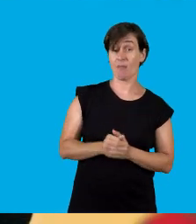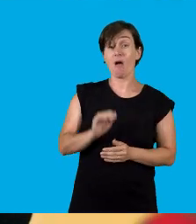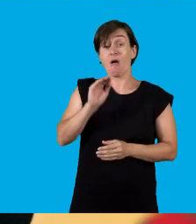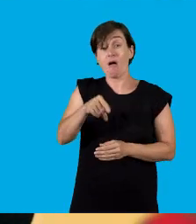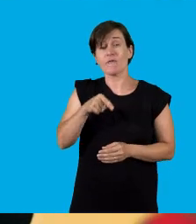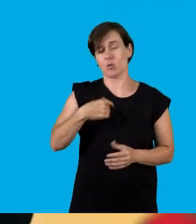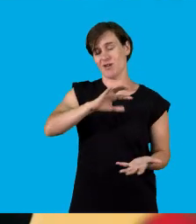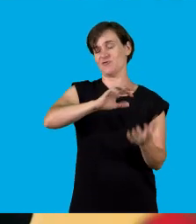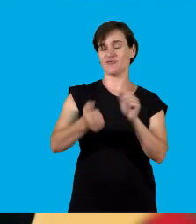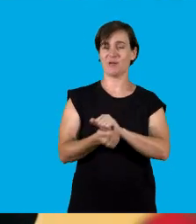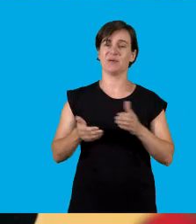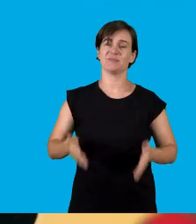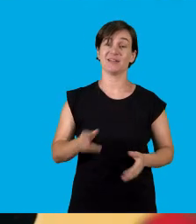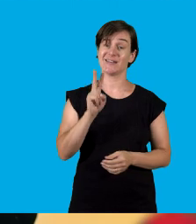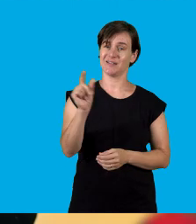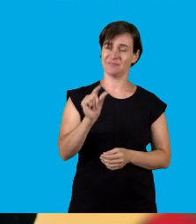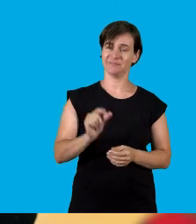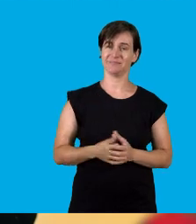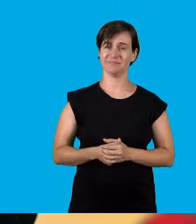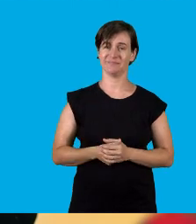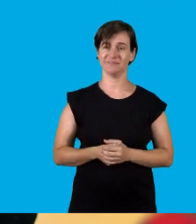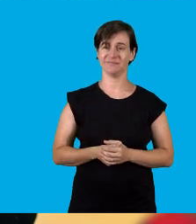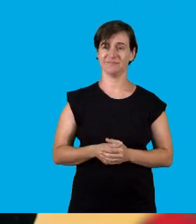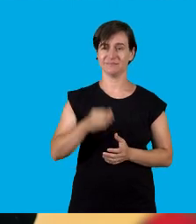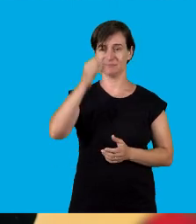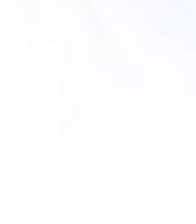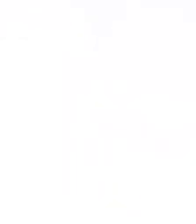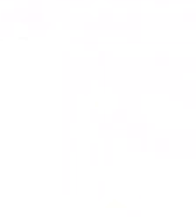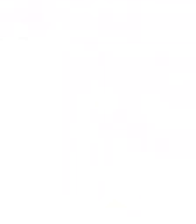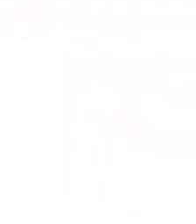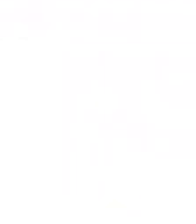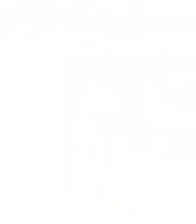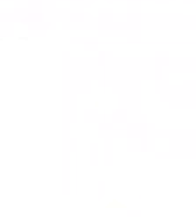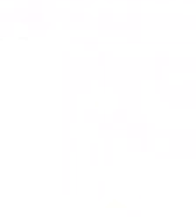advert break. After our break, we'll wrap up today's lesson. See you soon.